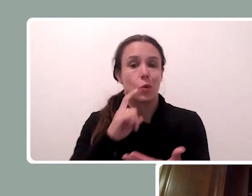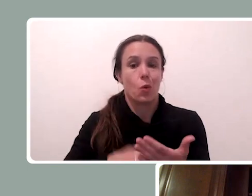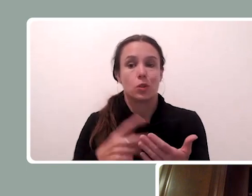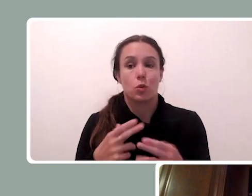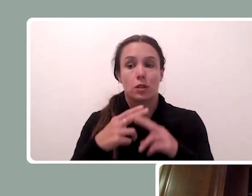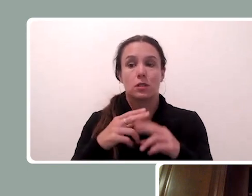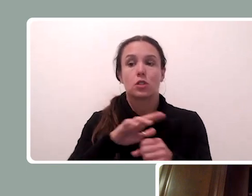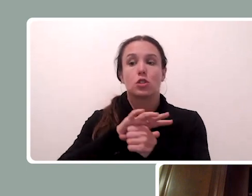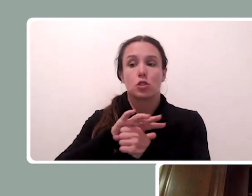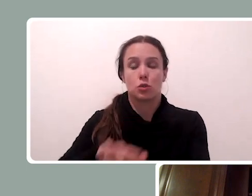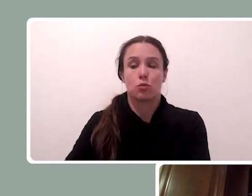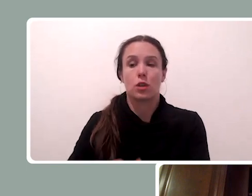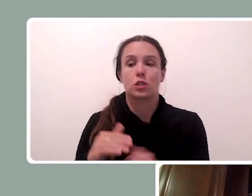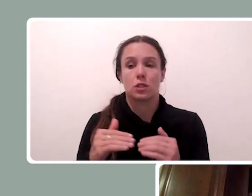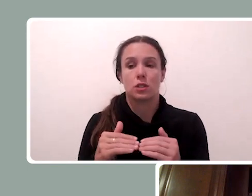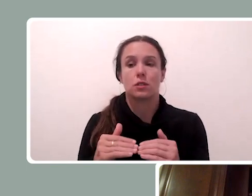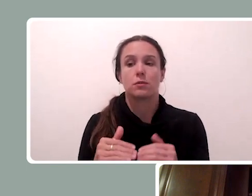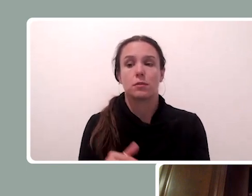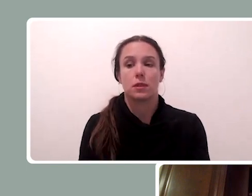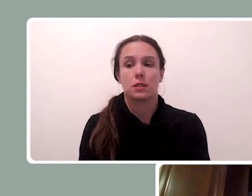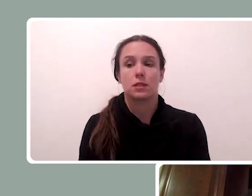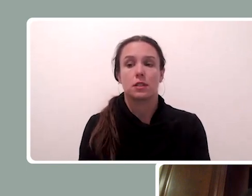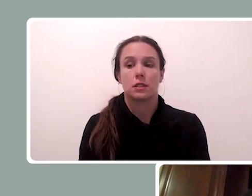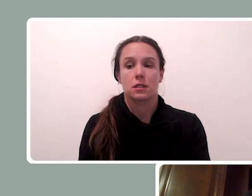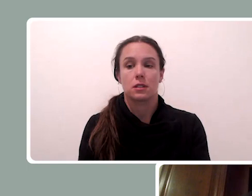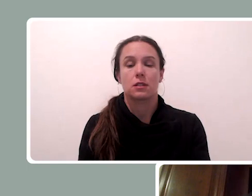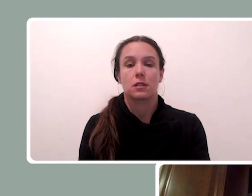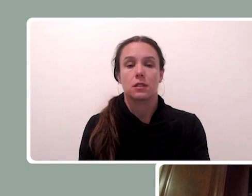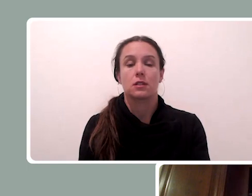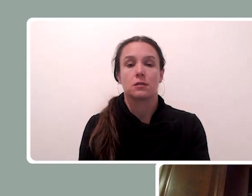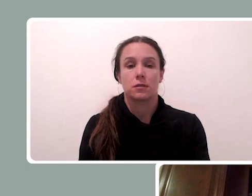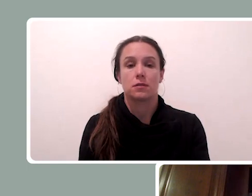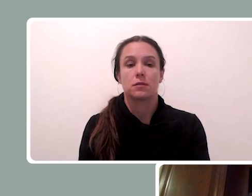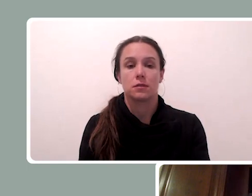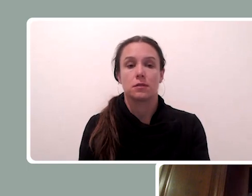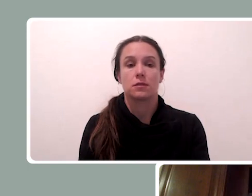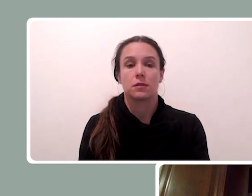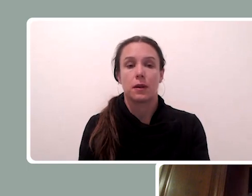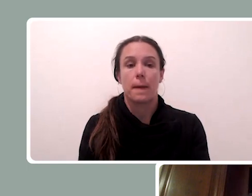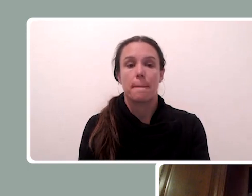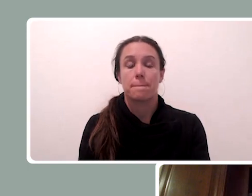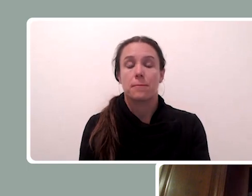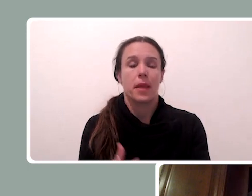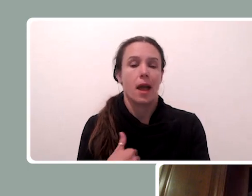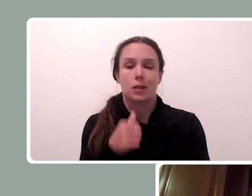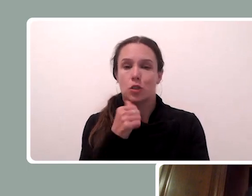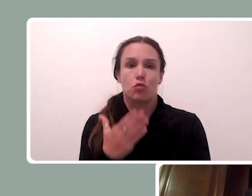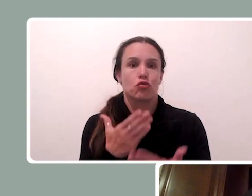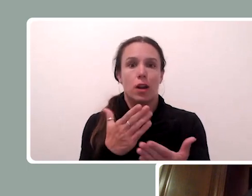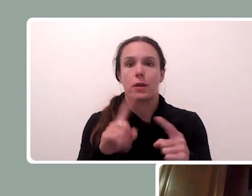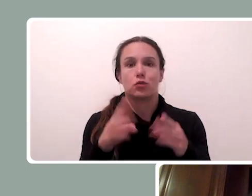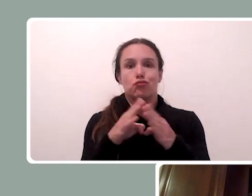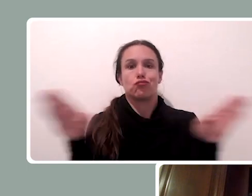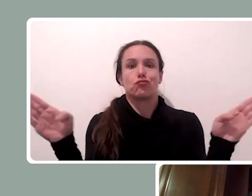suppression was equivalent if you do it 3 times a week versus daily. So this is, I know I would not recommend this to the general